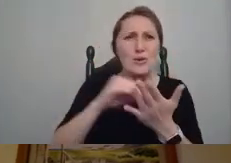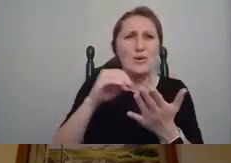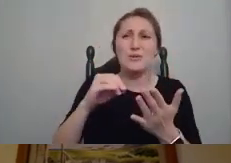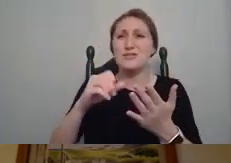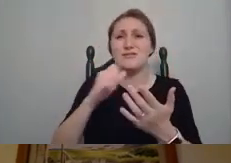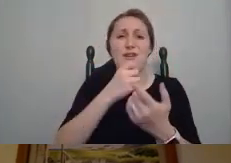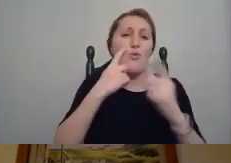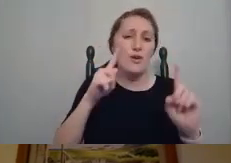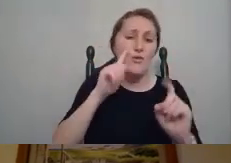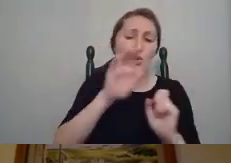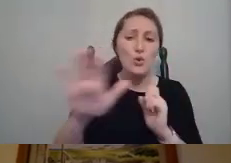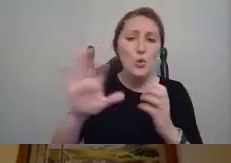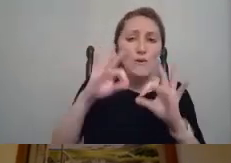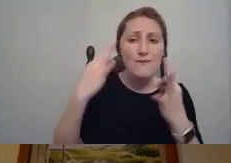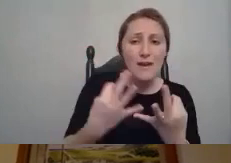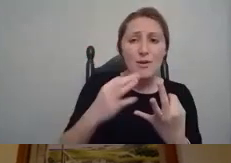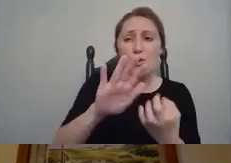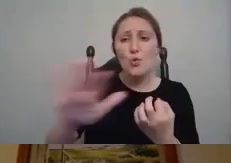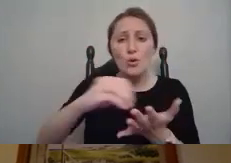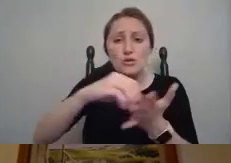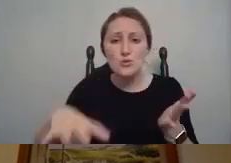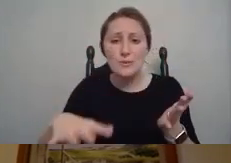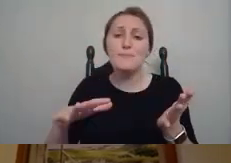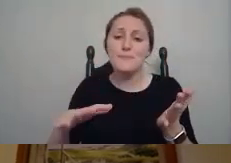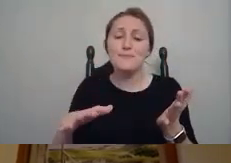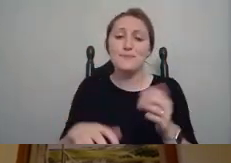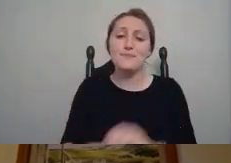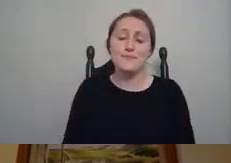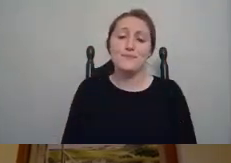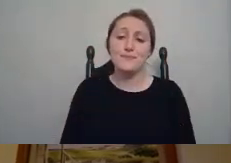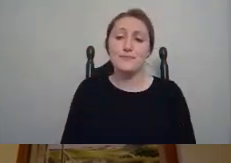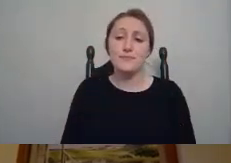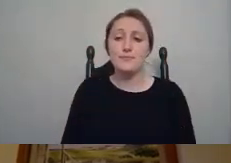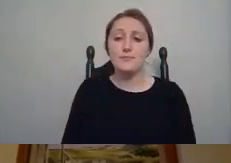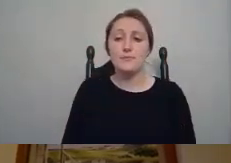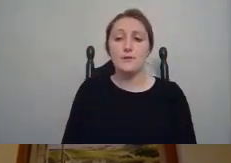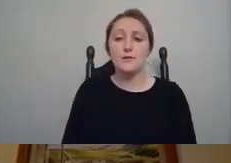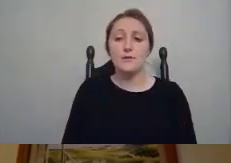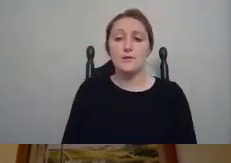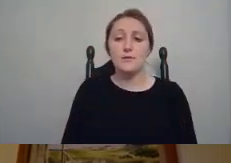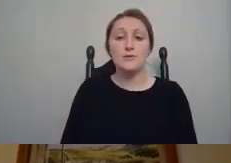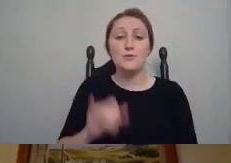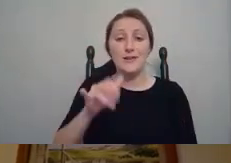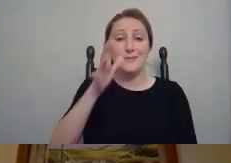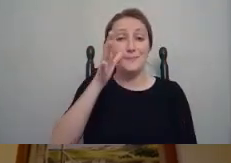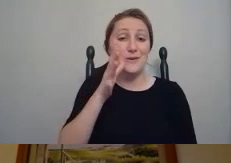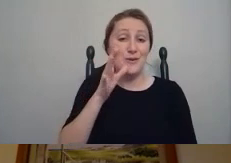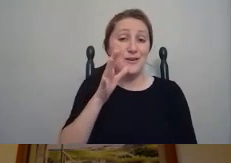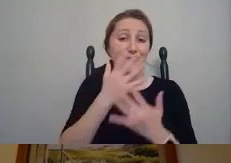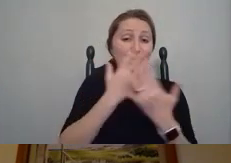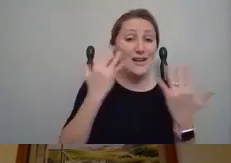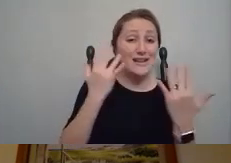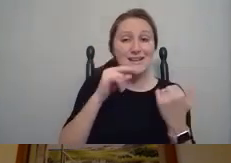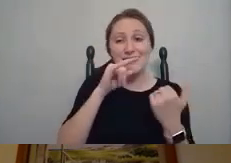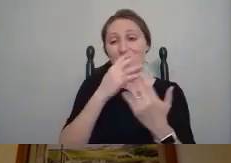your family or for your learner. So I think that is a parent-friendly and kid-friendly part of the